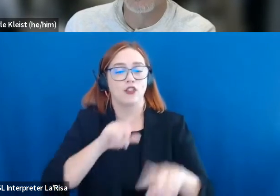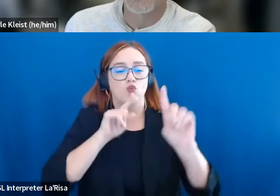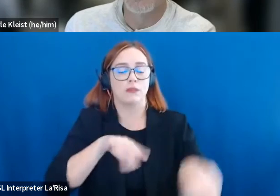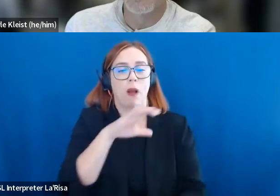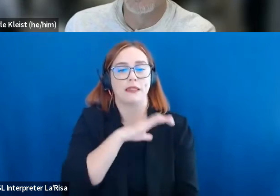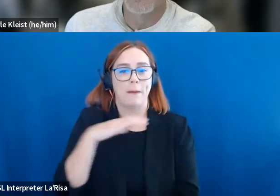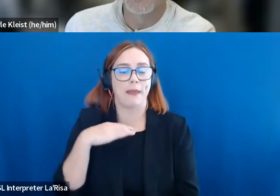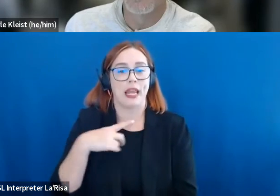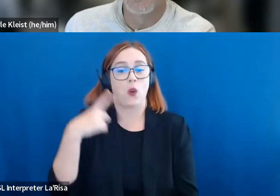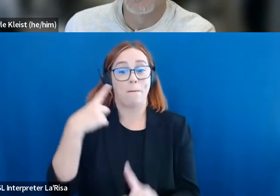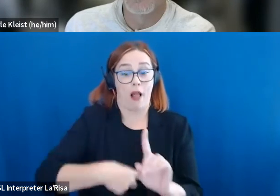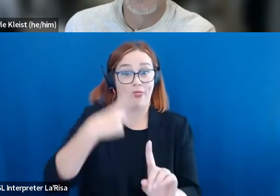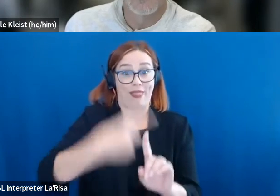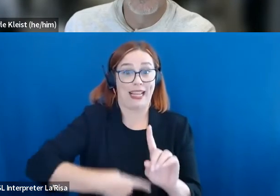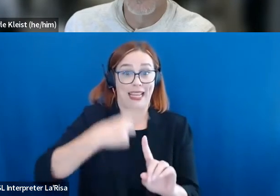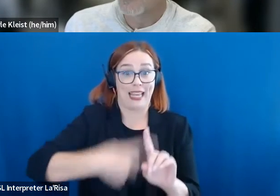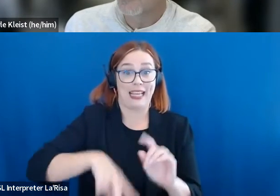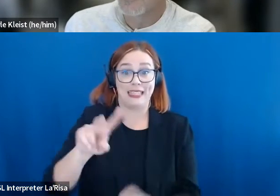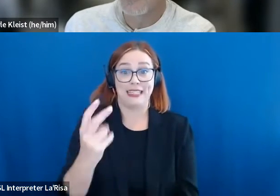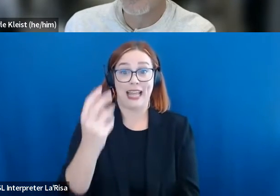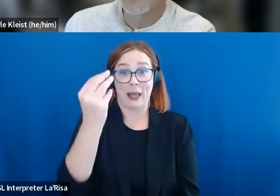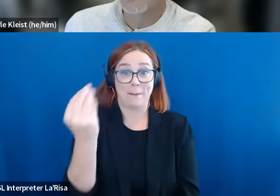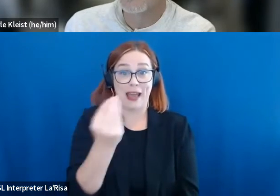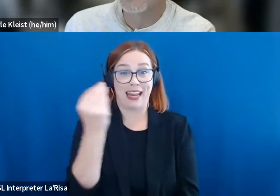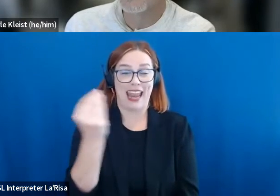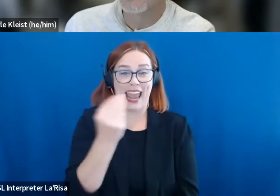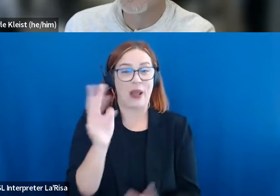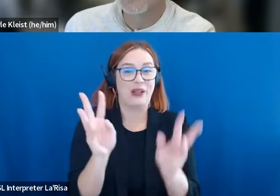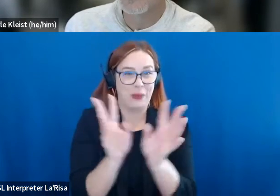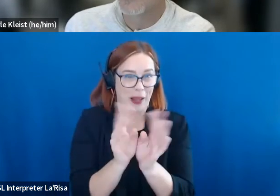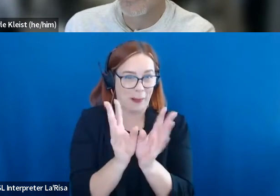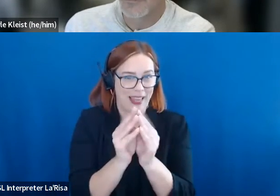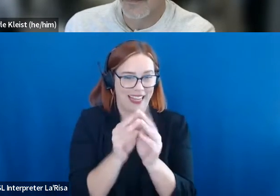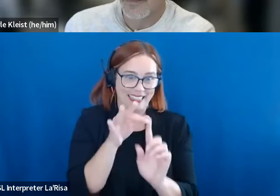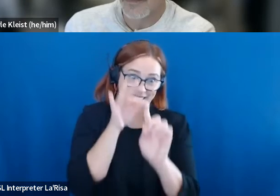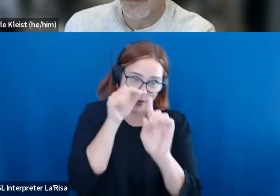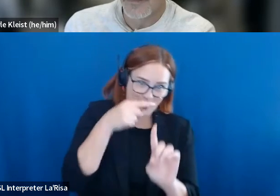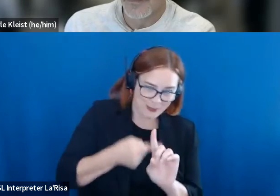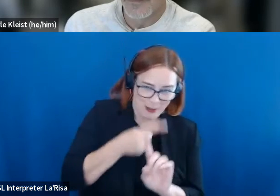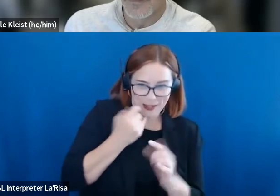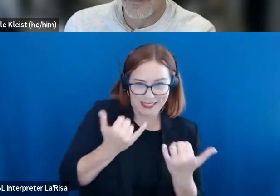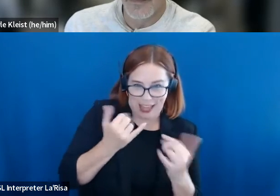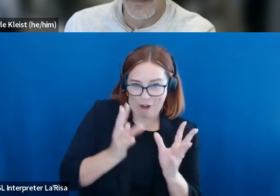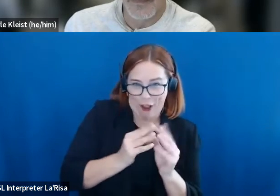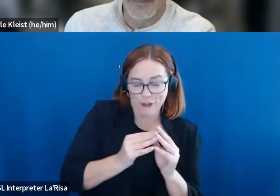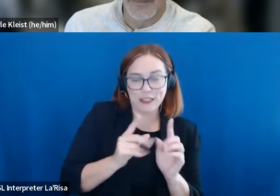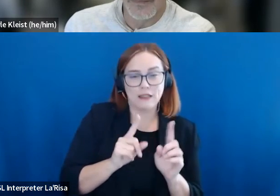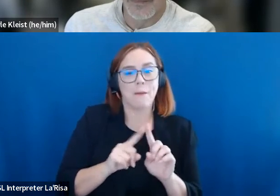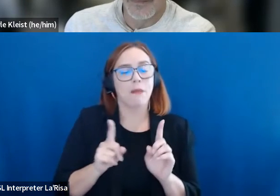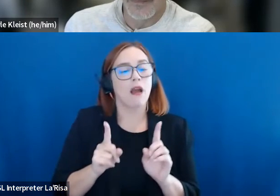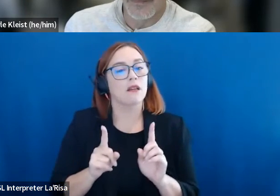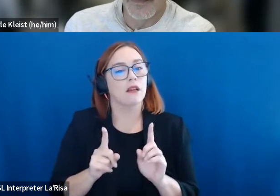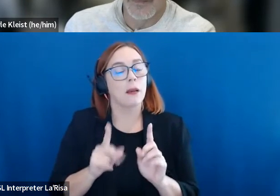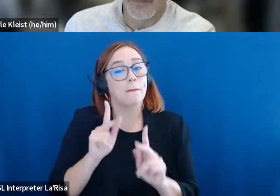on the second Monday of the month, except for this month due to the conference, of course. And folks can register and join us on